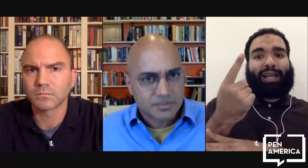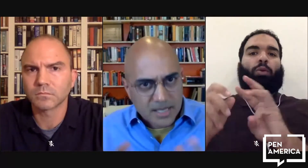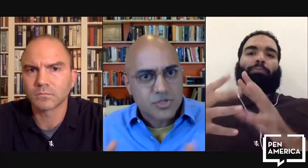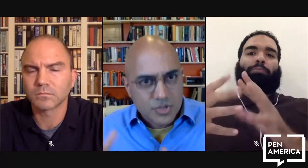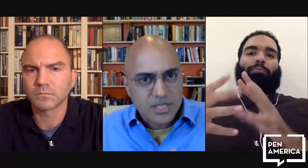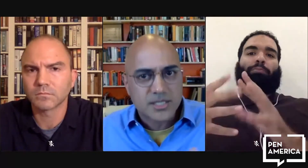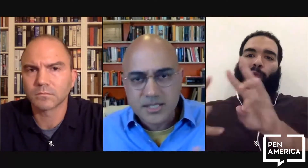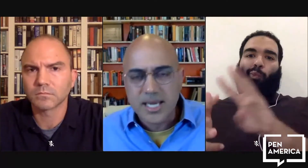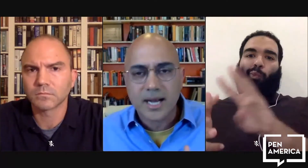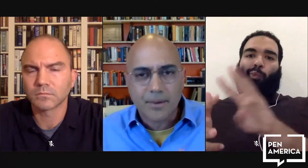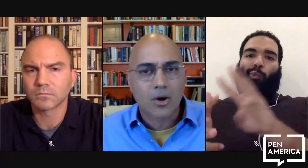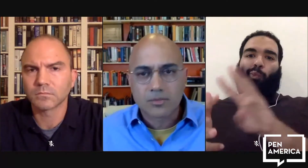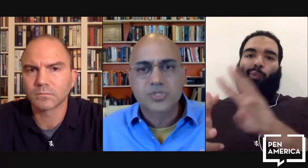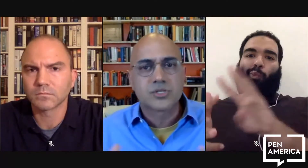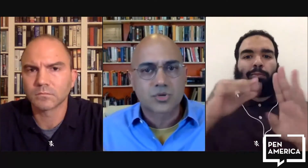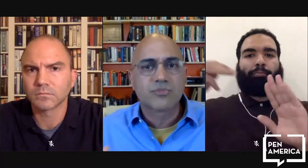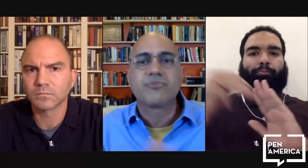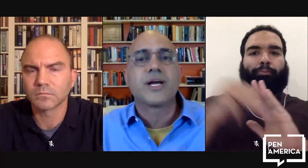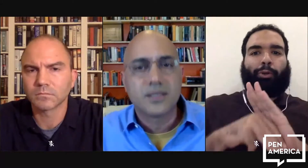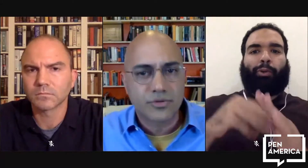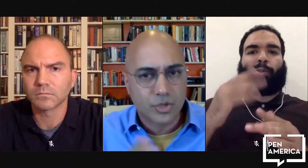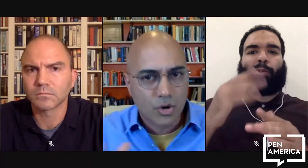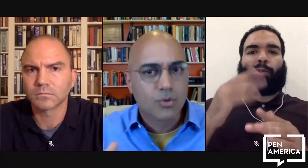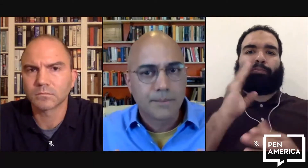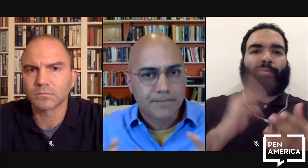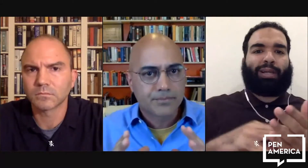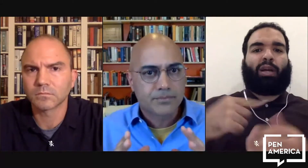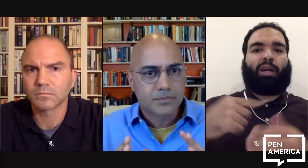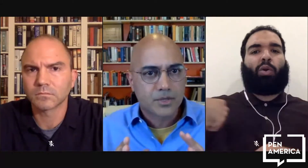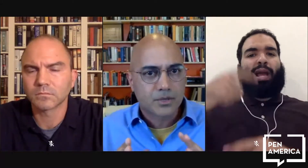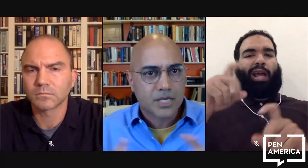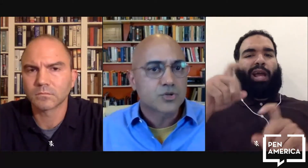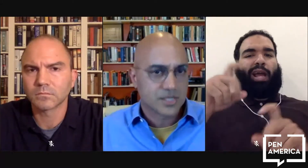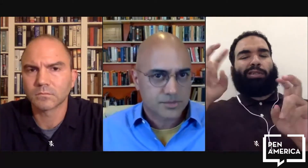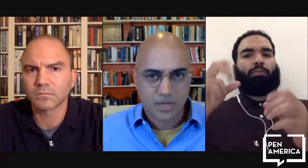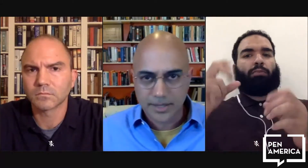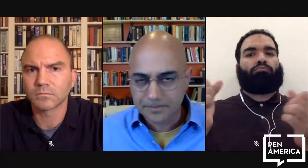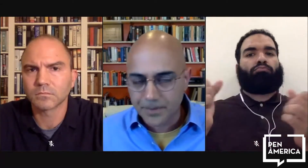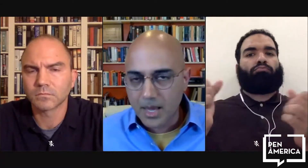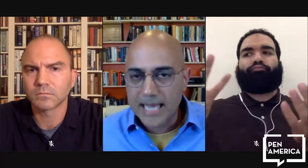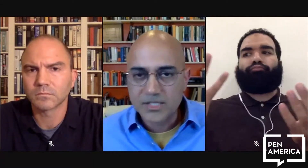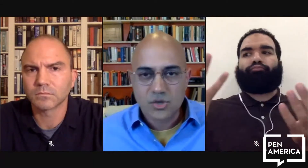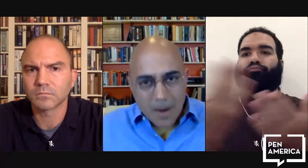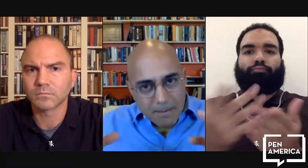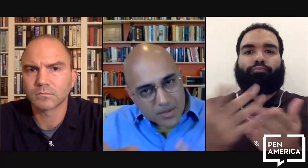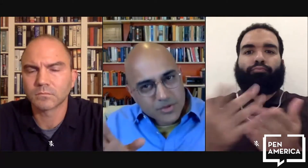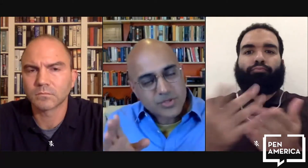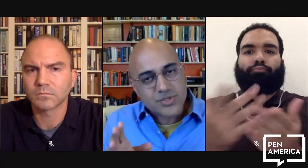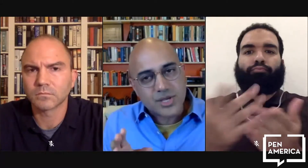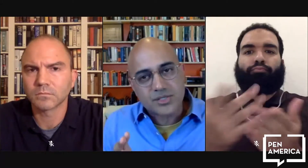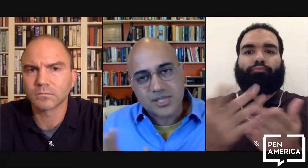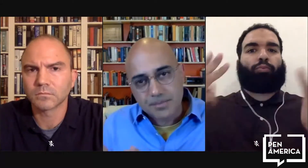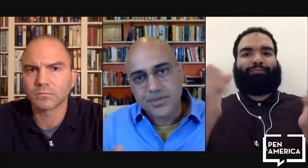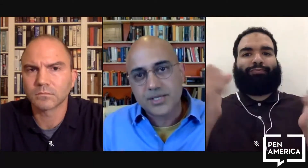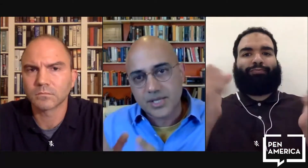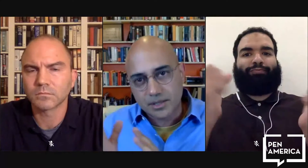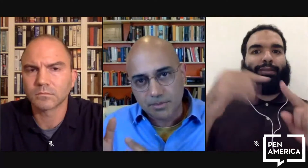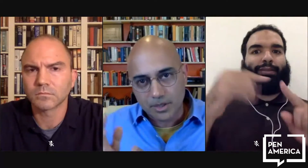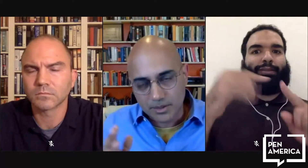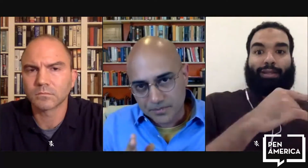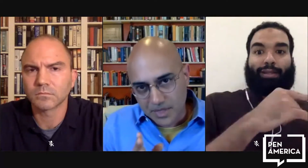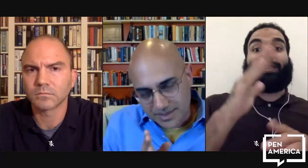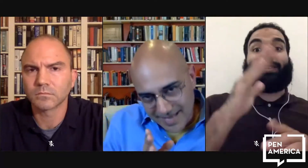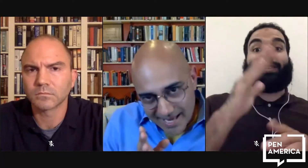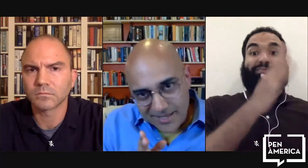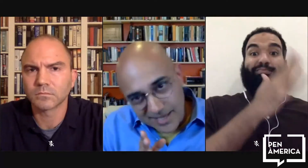and sometimes you needed to take up arms to sort of fight for your own interests, right? And so my mother's sympathies in the